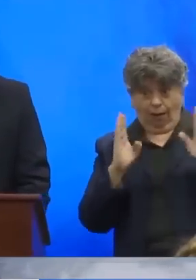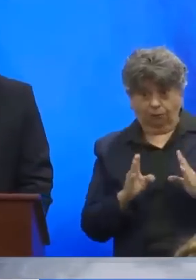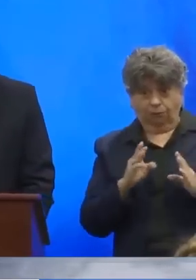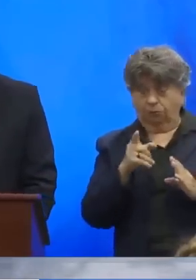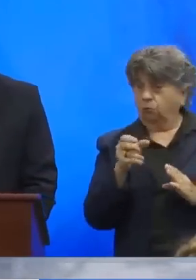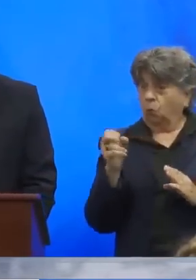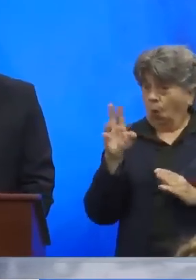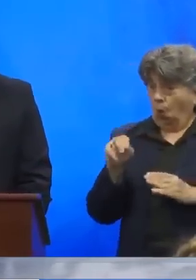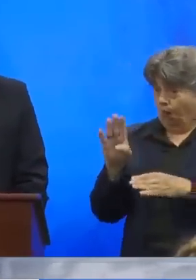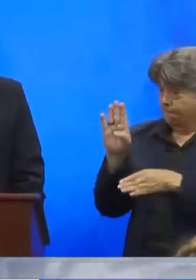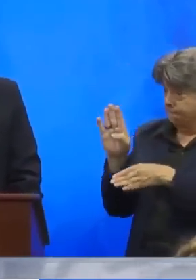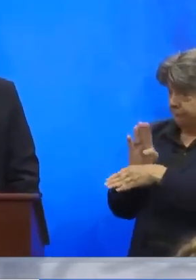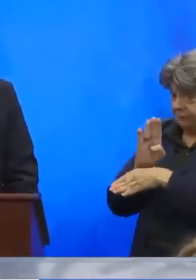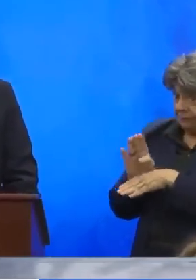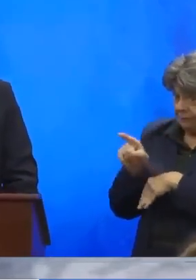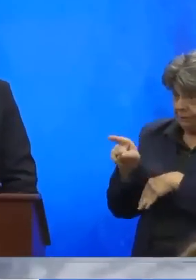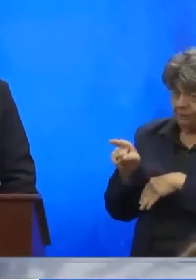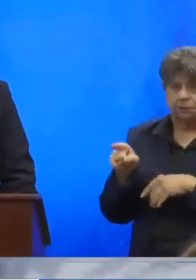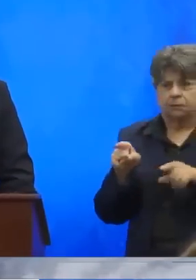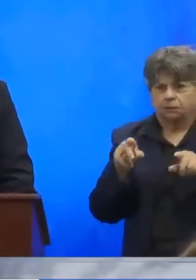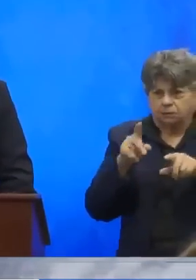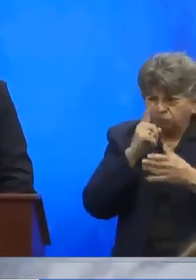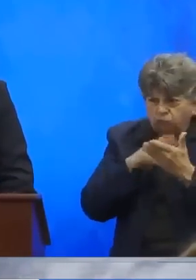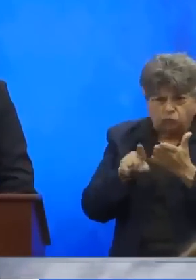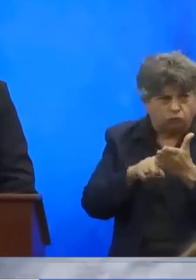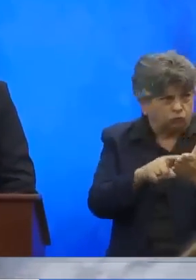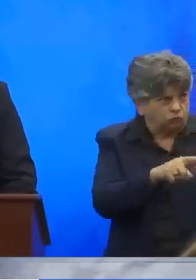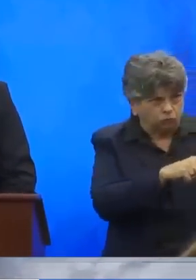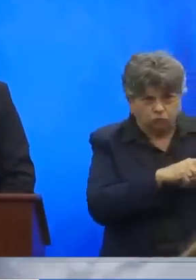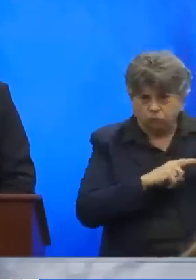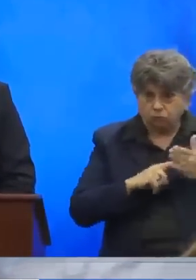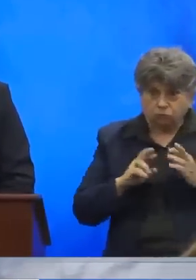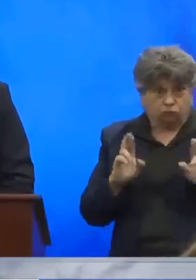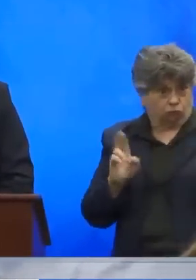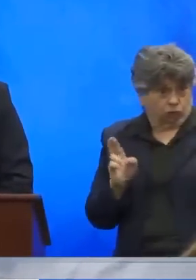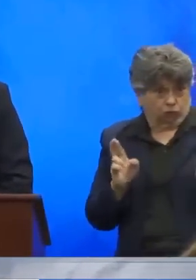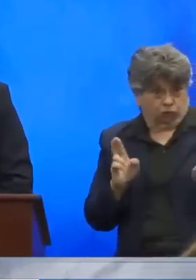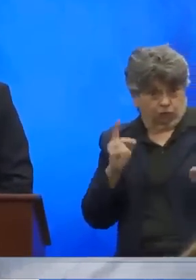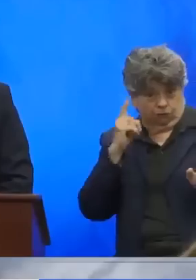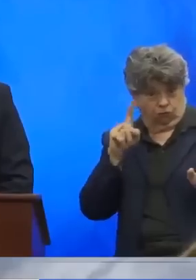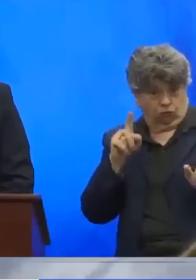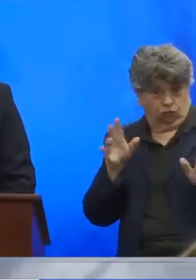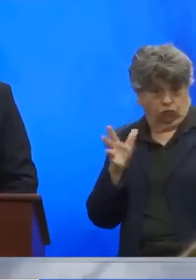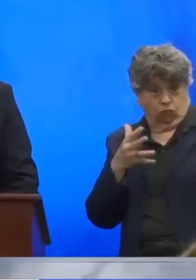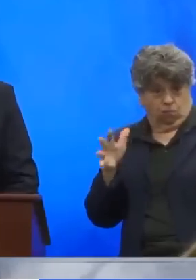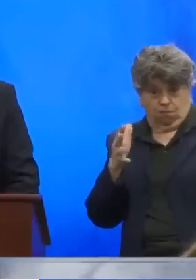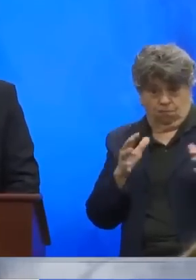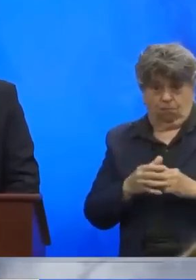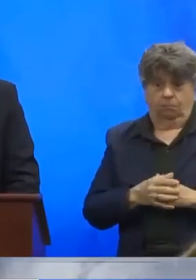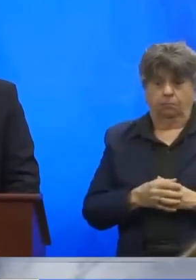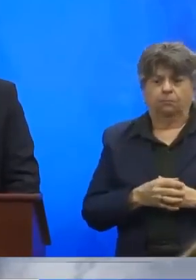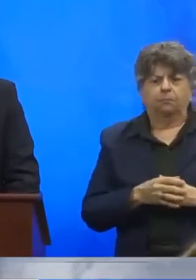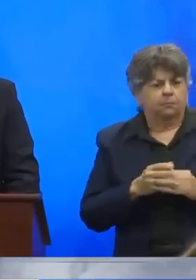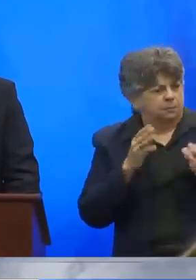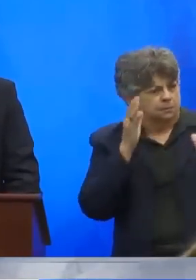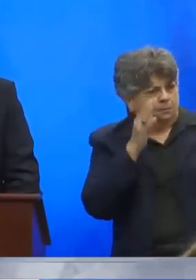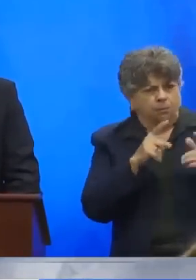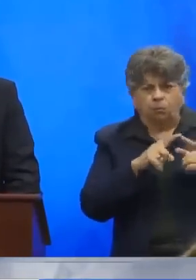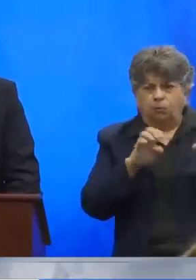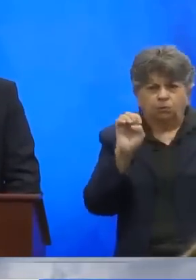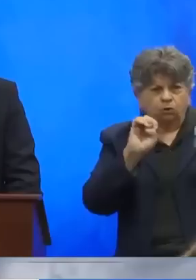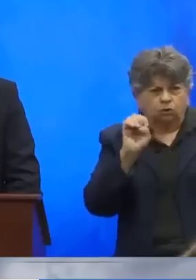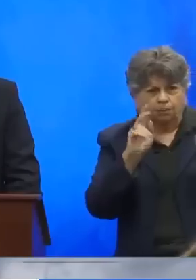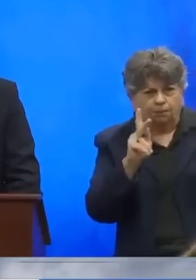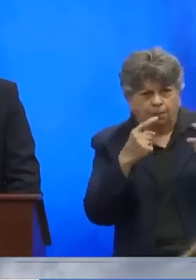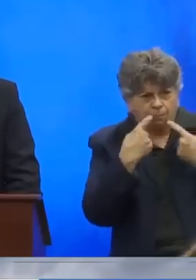tell us, let us know at the emergency management agencies at the local level and at the state level if you need assistance. This